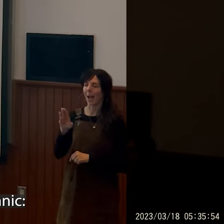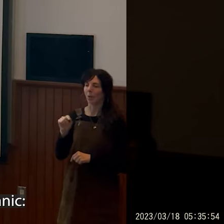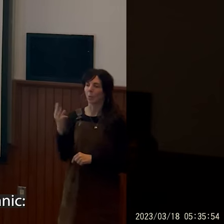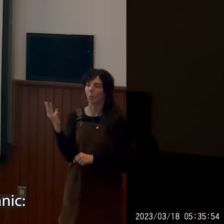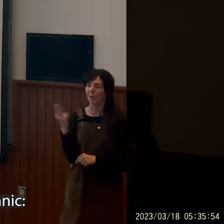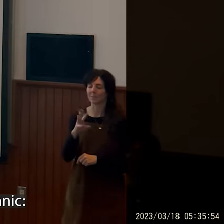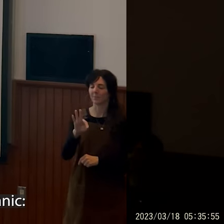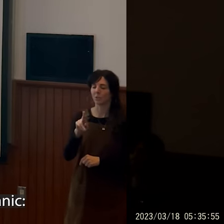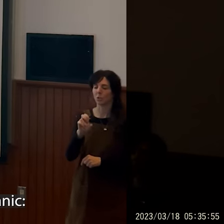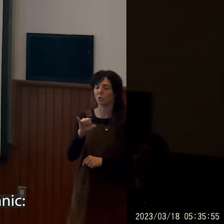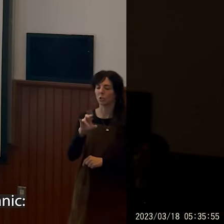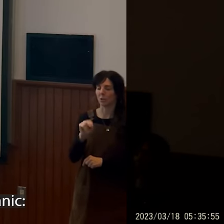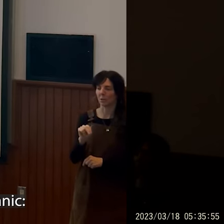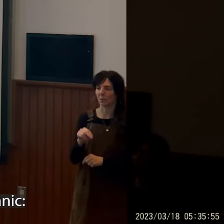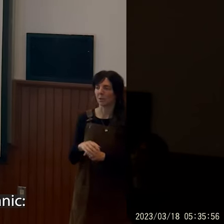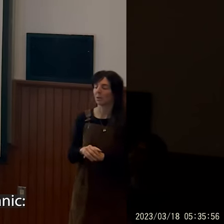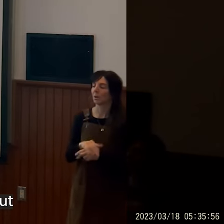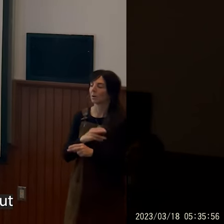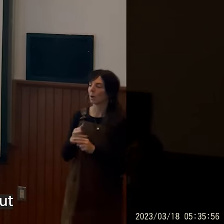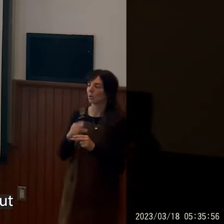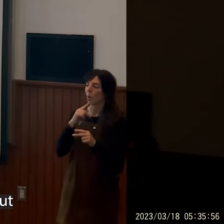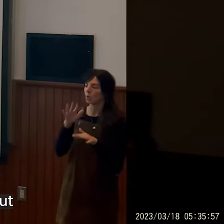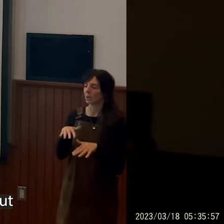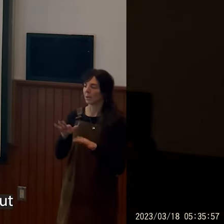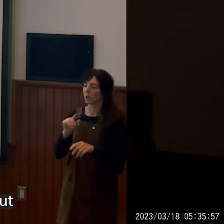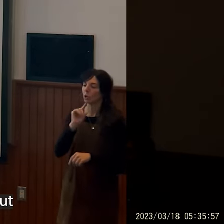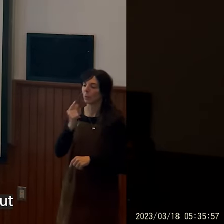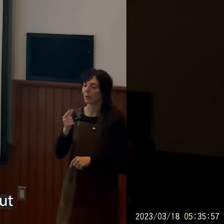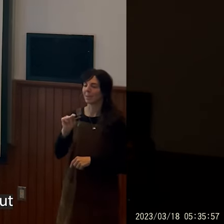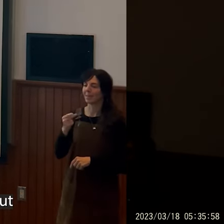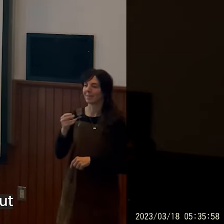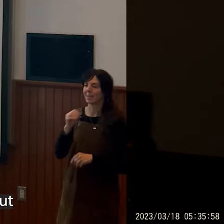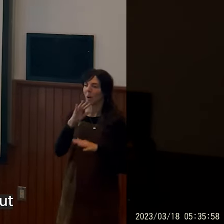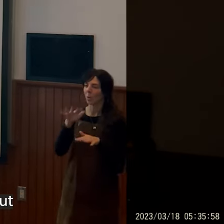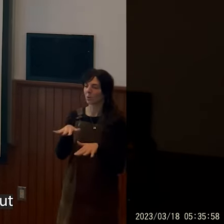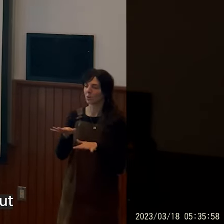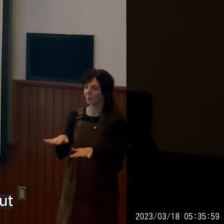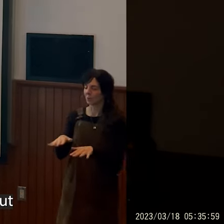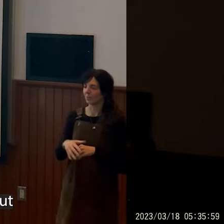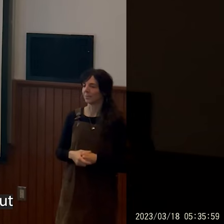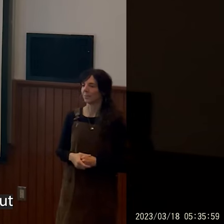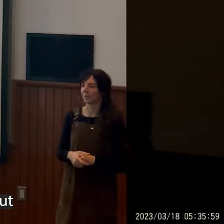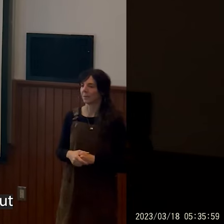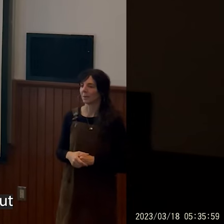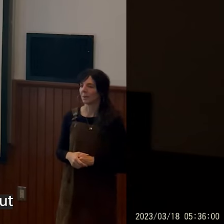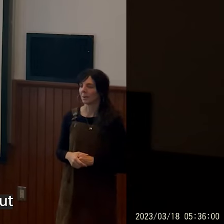month. It's called Oceanic, Queering the Ocean. And